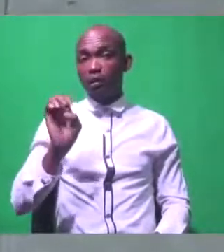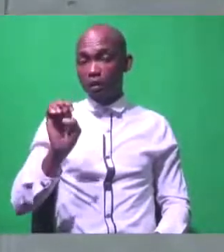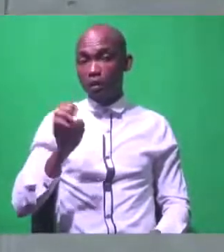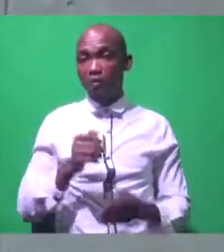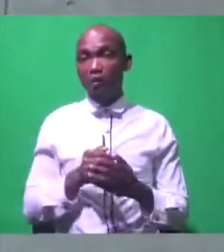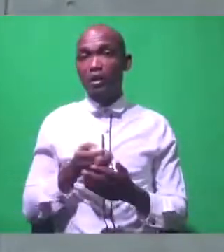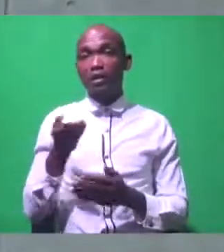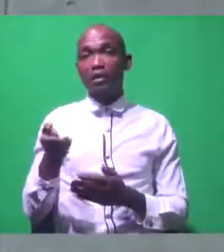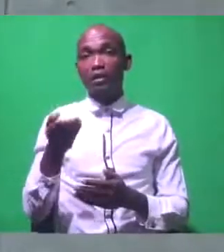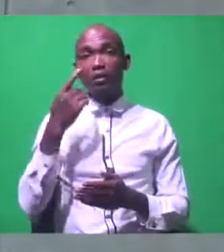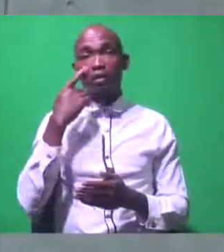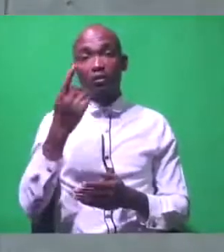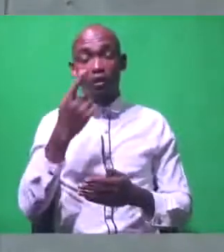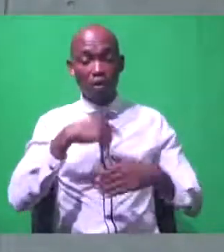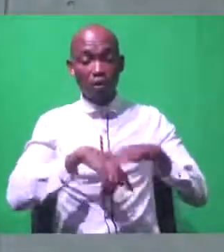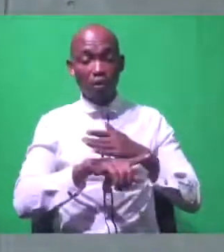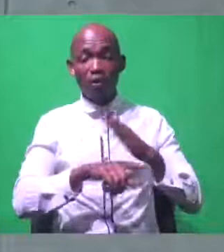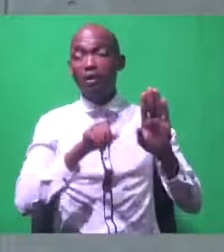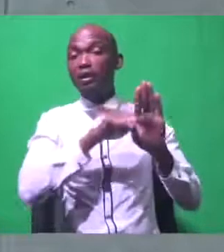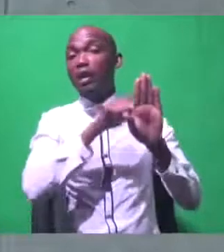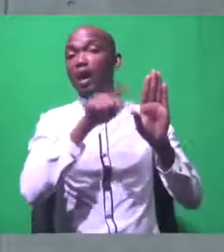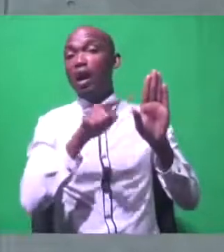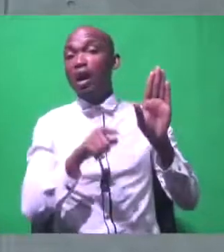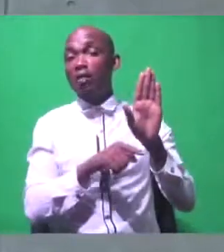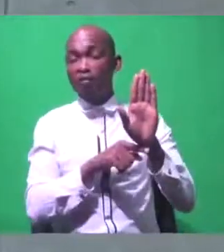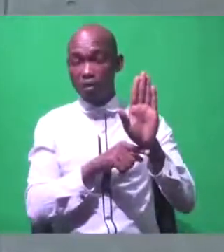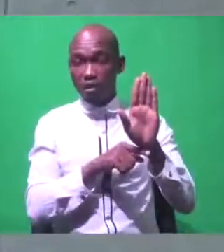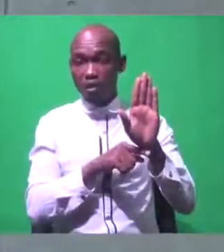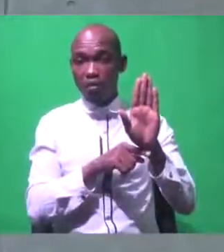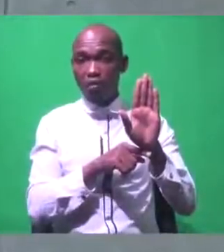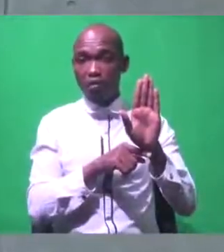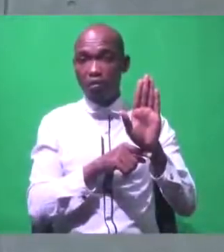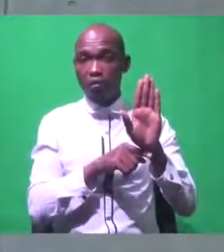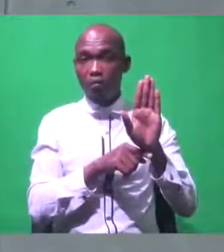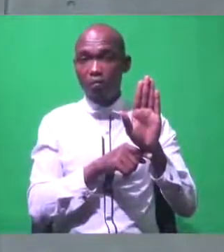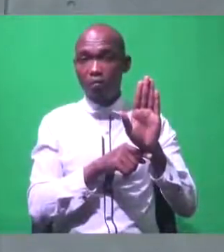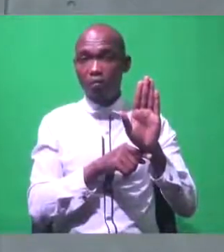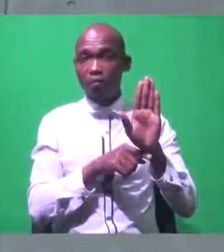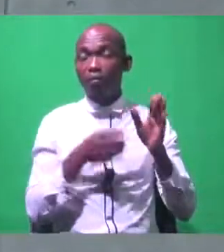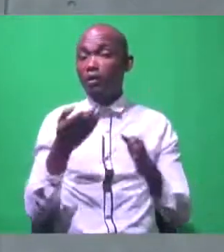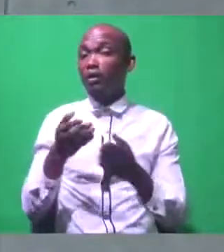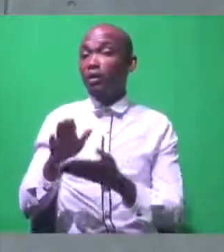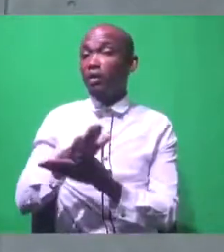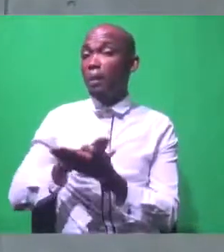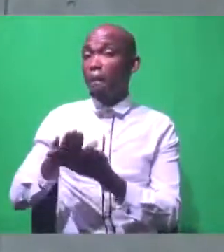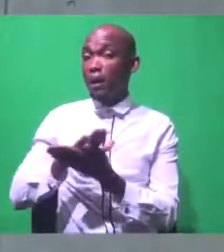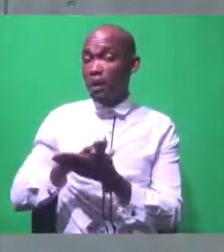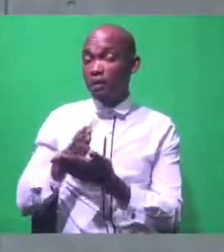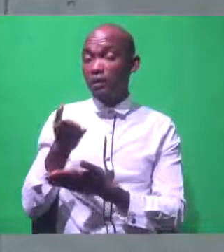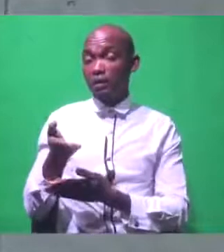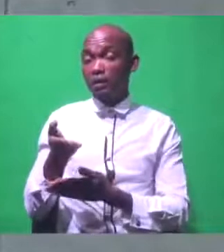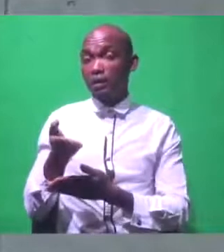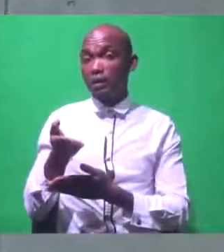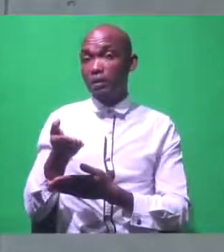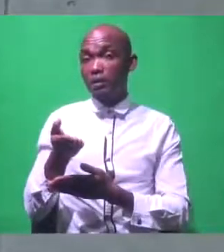found in Africa. So the colonial education based on racism means